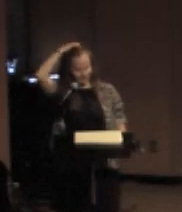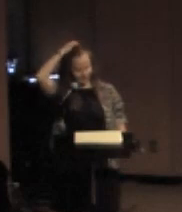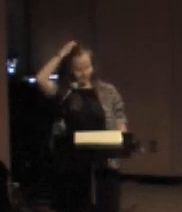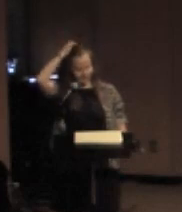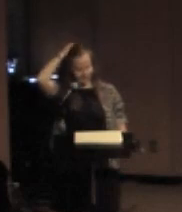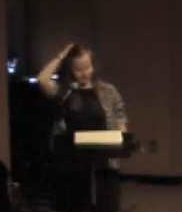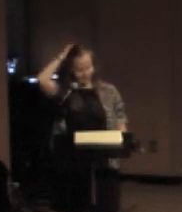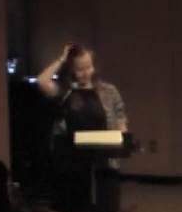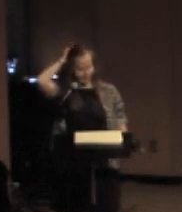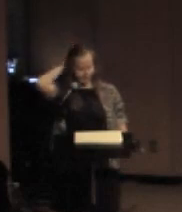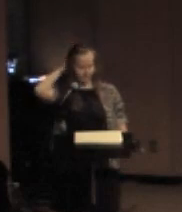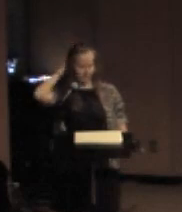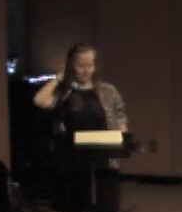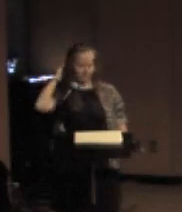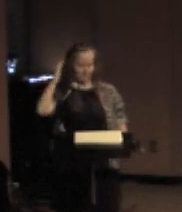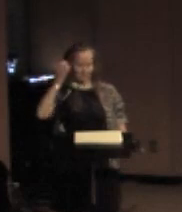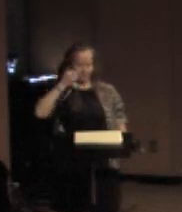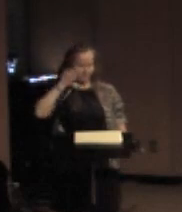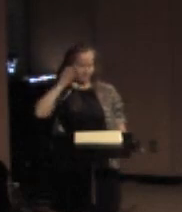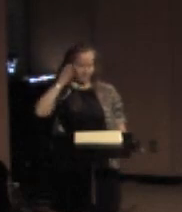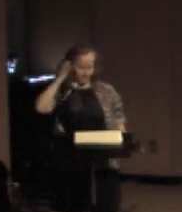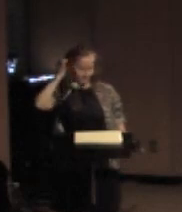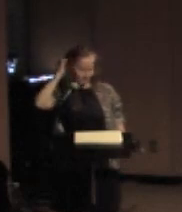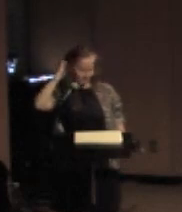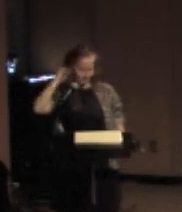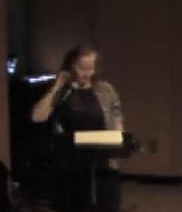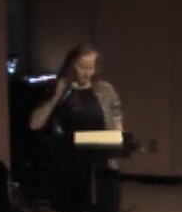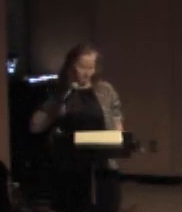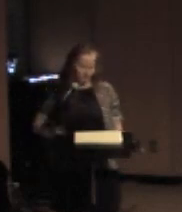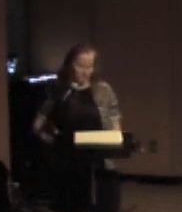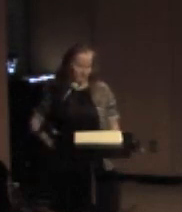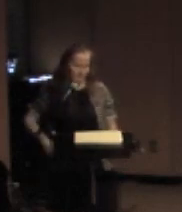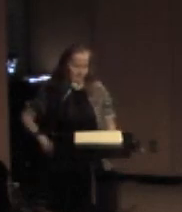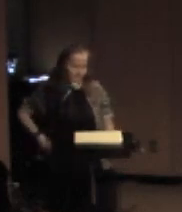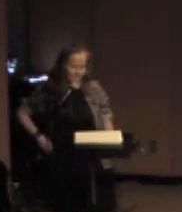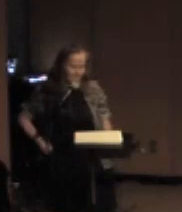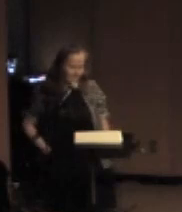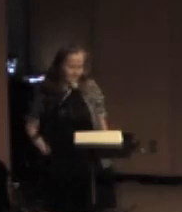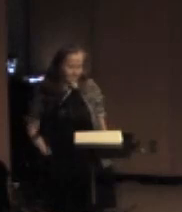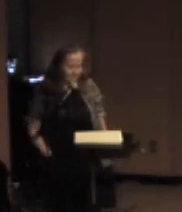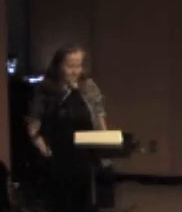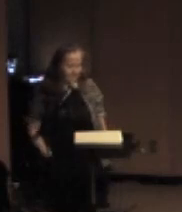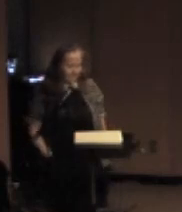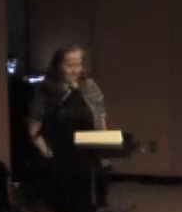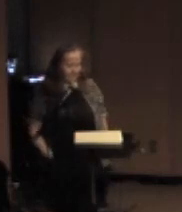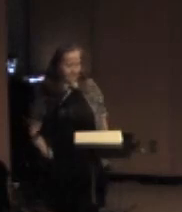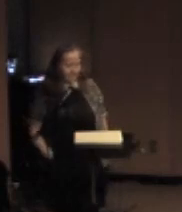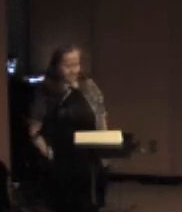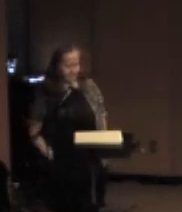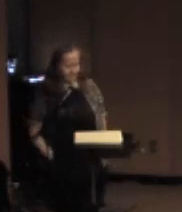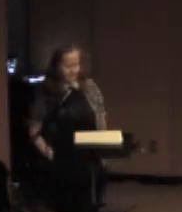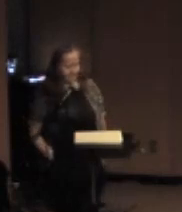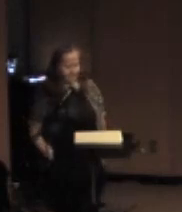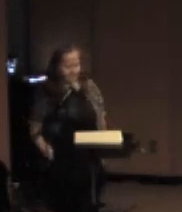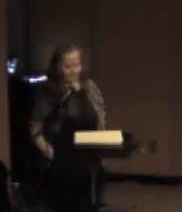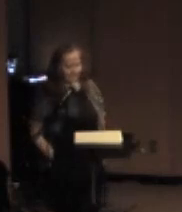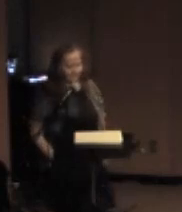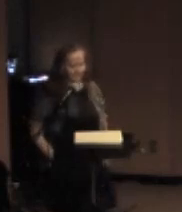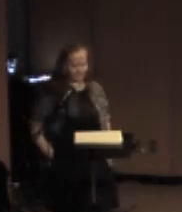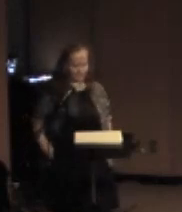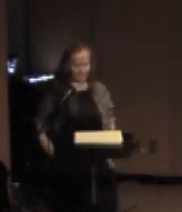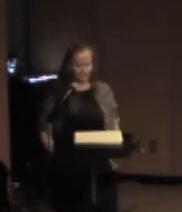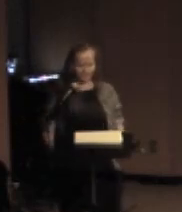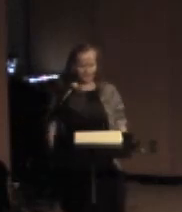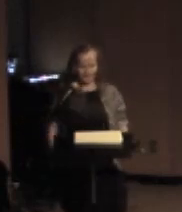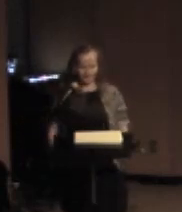letter with him and sits down on the sofa sits and looks at the letter puts the letter on the coffee table gets up goes to the